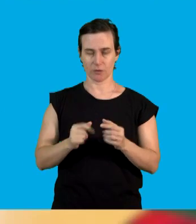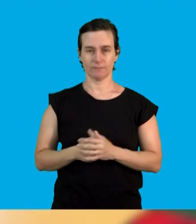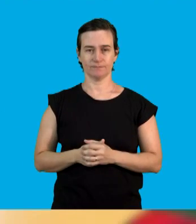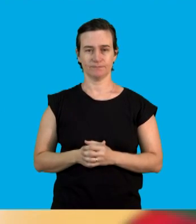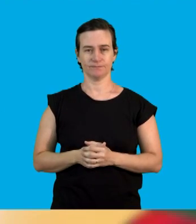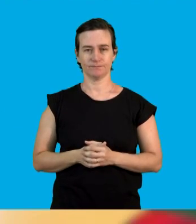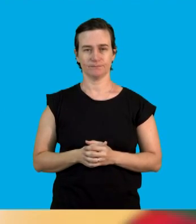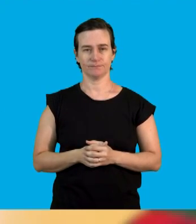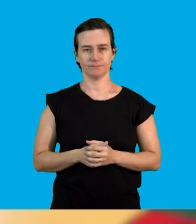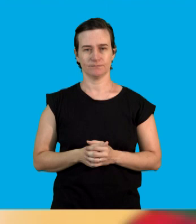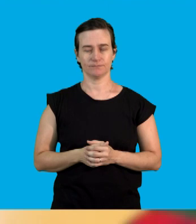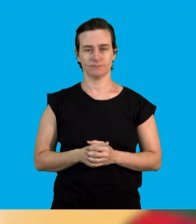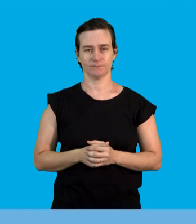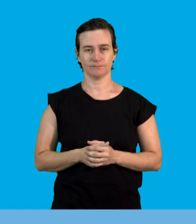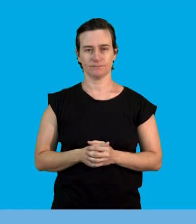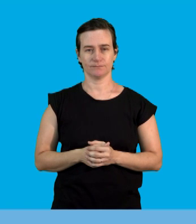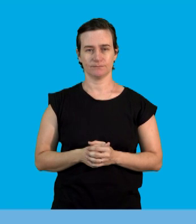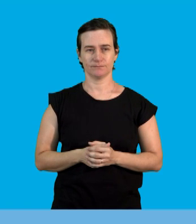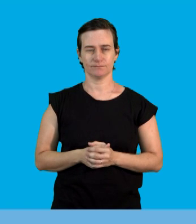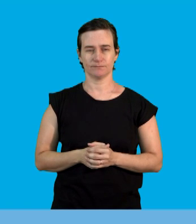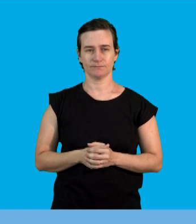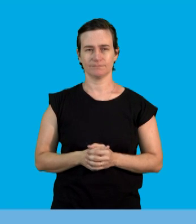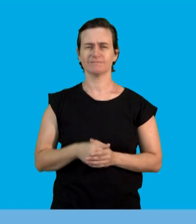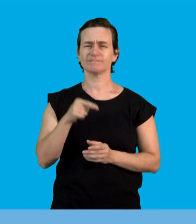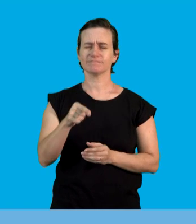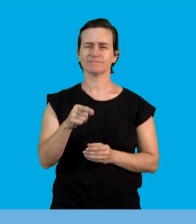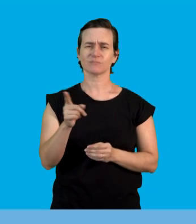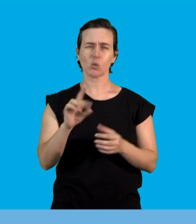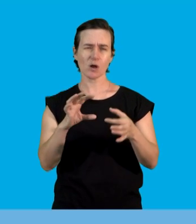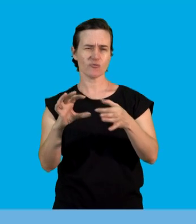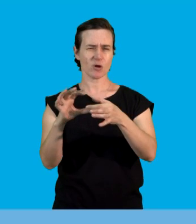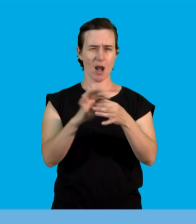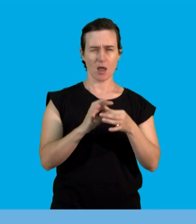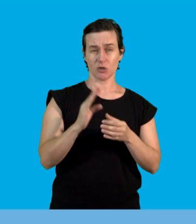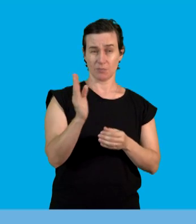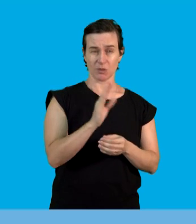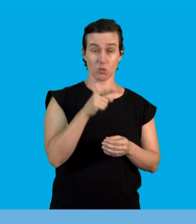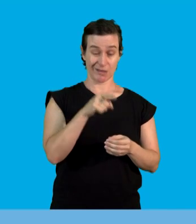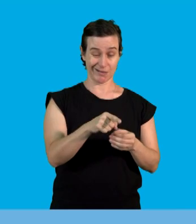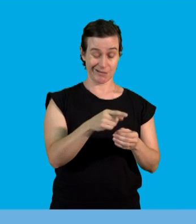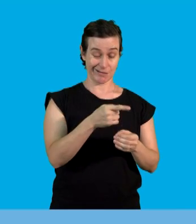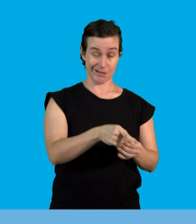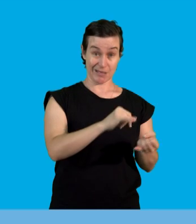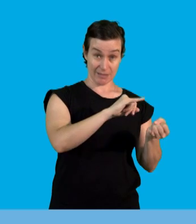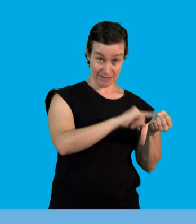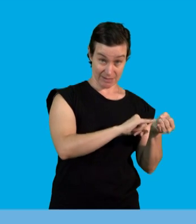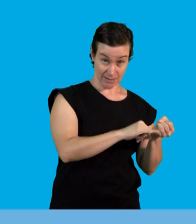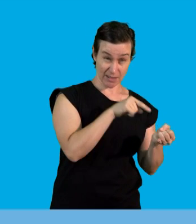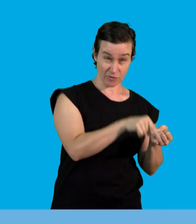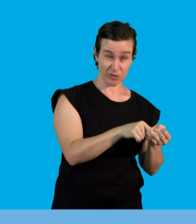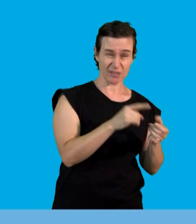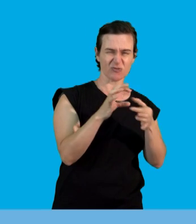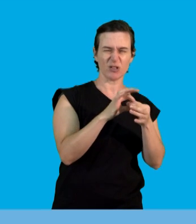Moving on. Now, looking at the relationship between the resistance and voltage when we are connecting